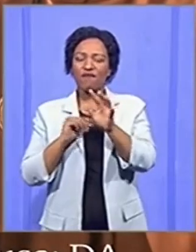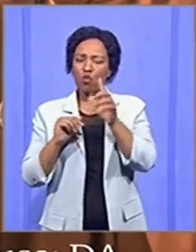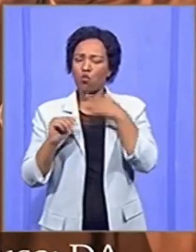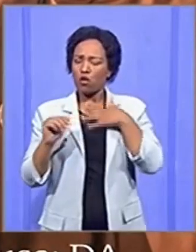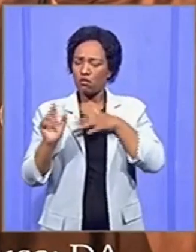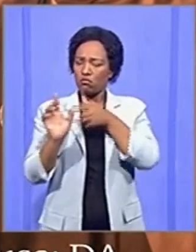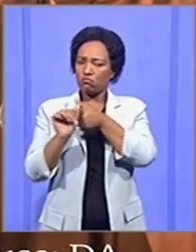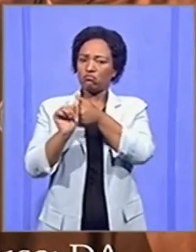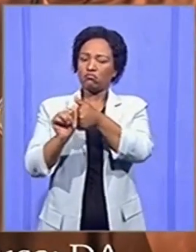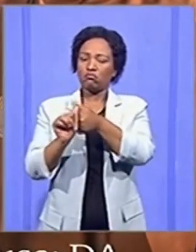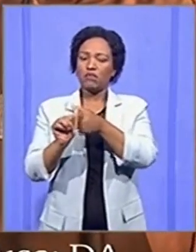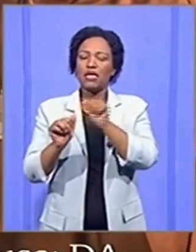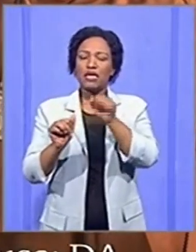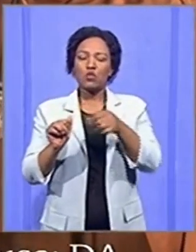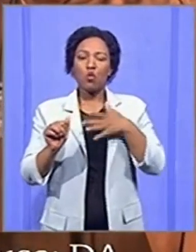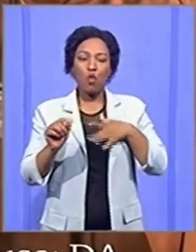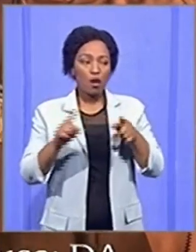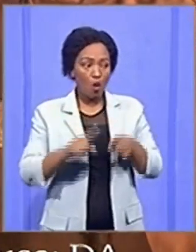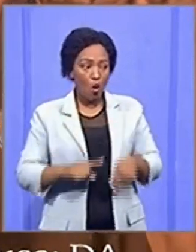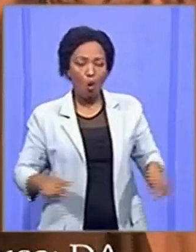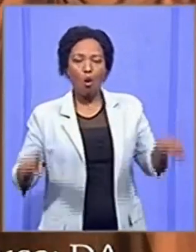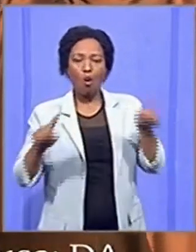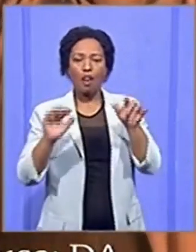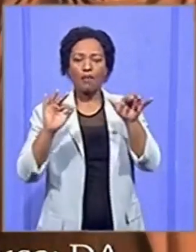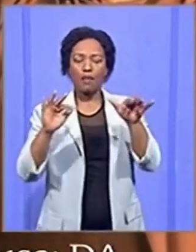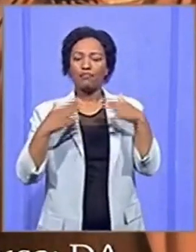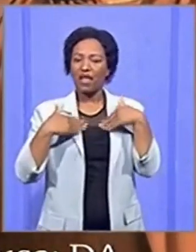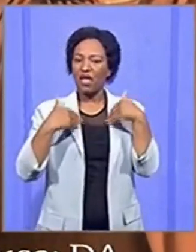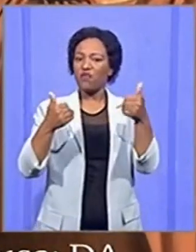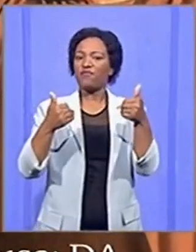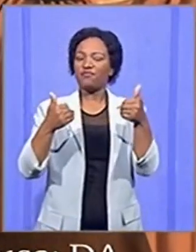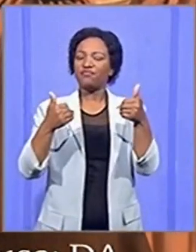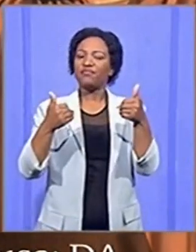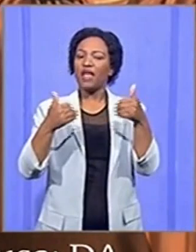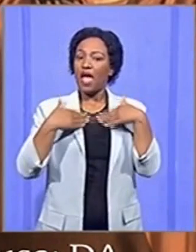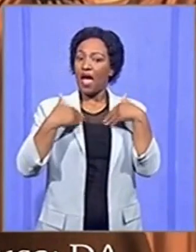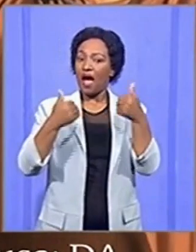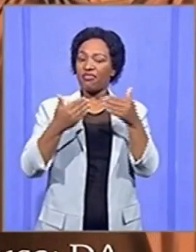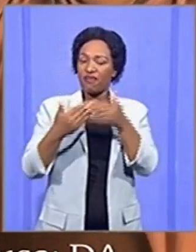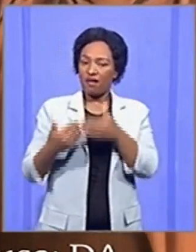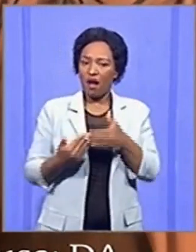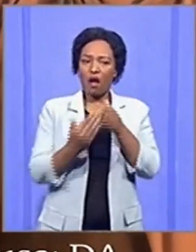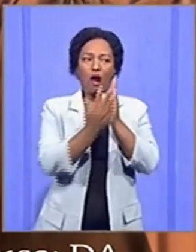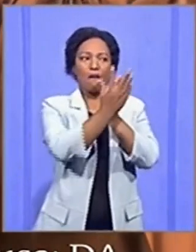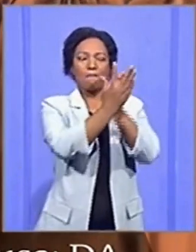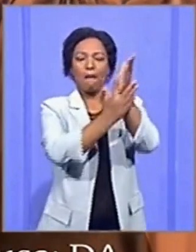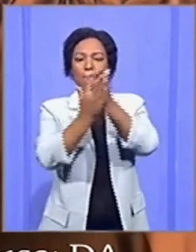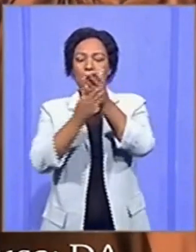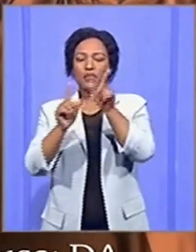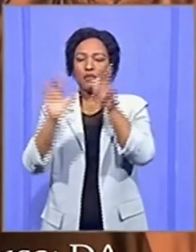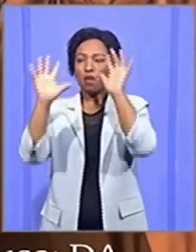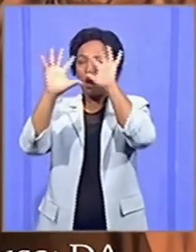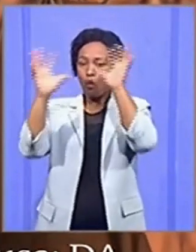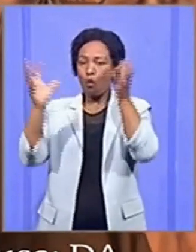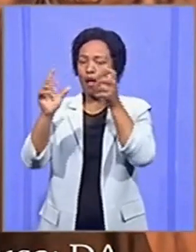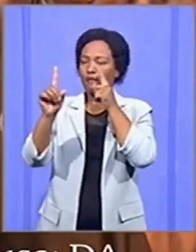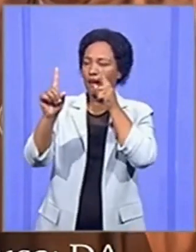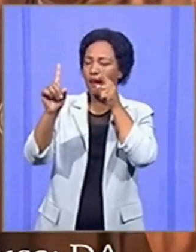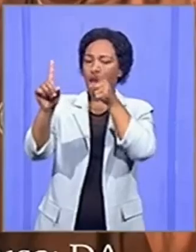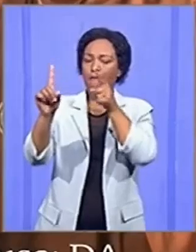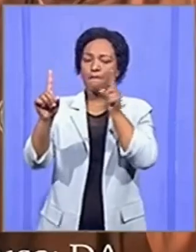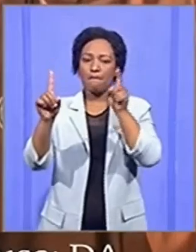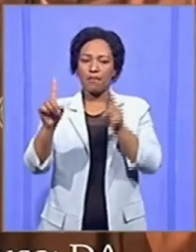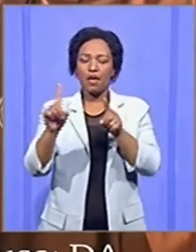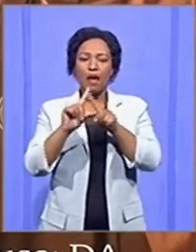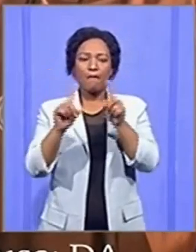to achieving universal health care as the rest of the world is aiming to do. However, there's been